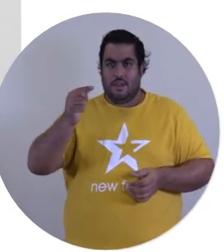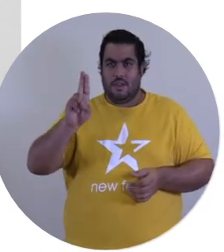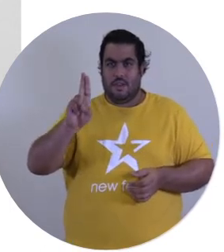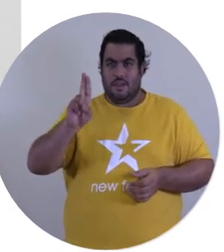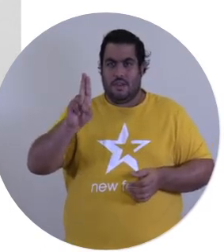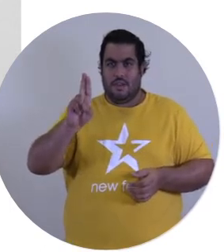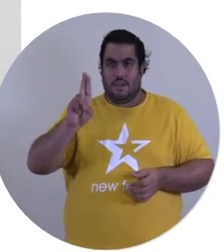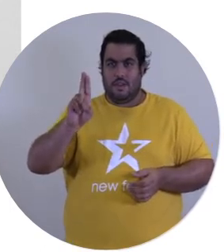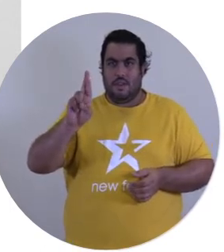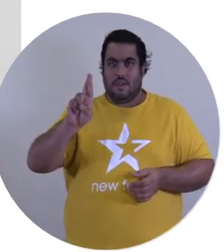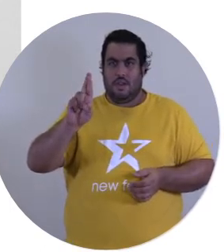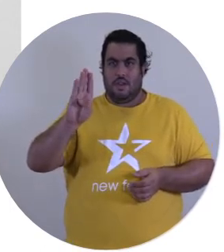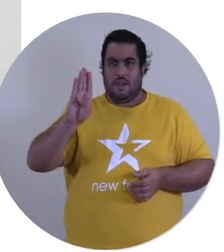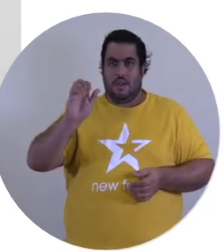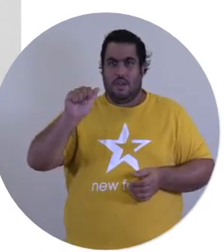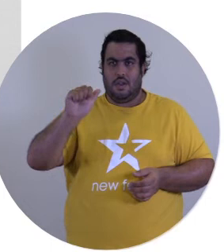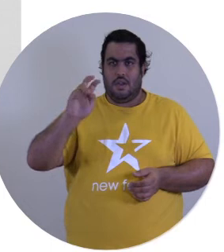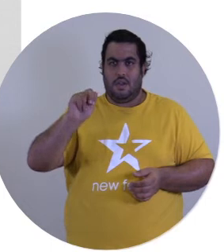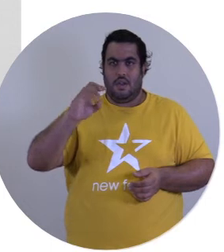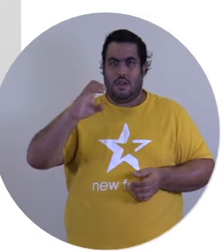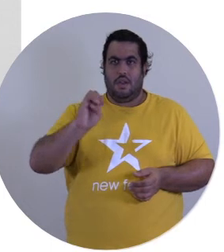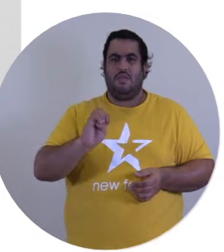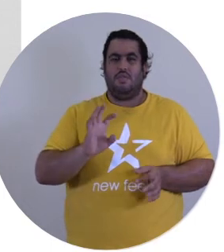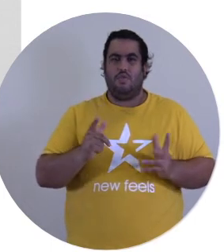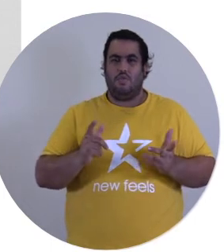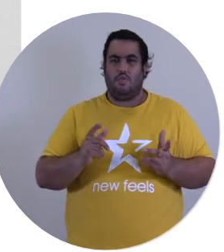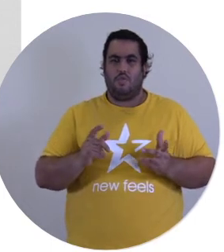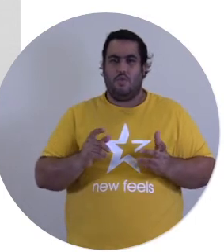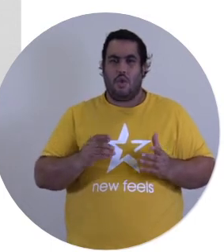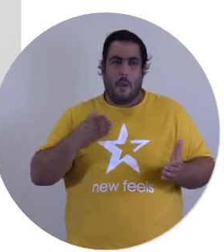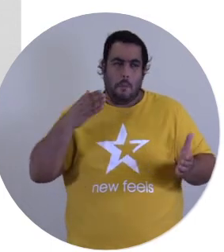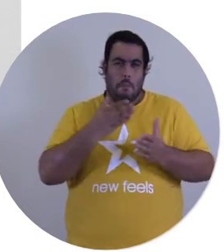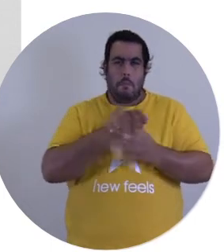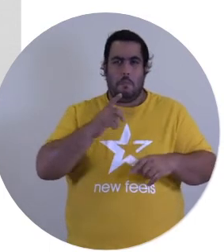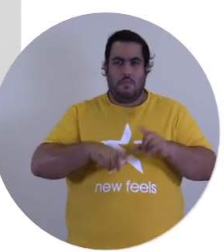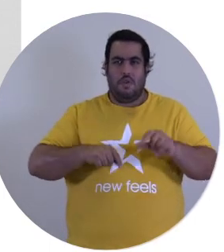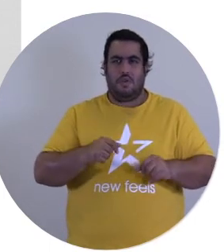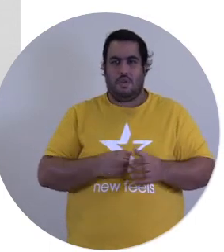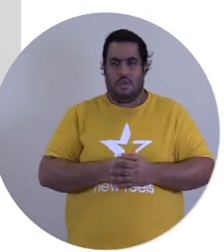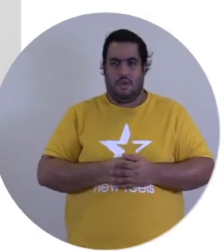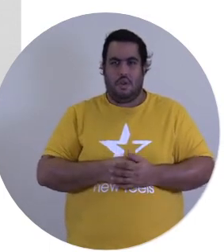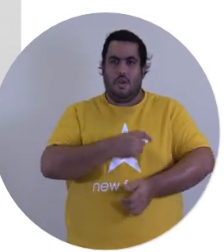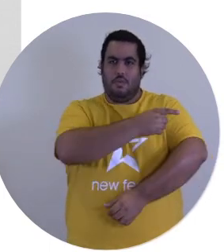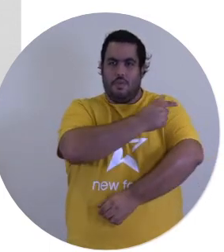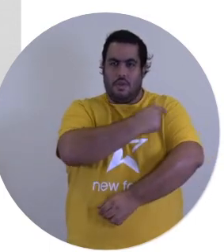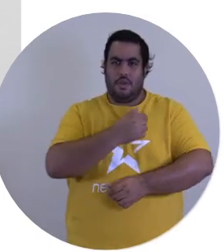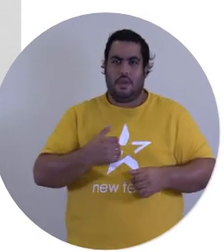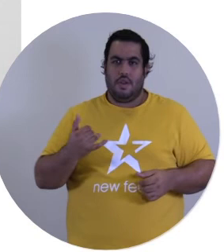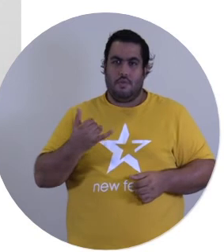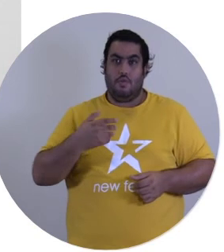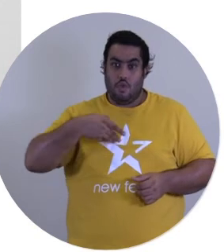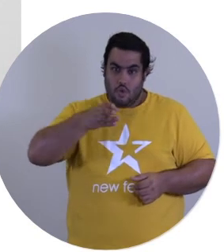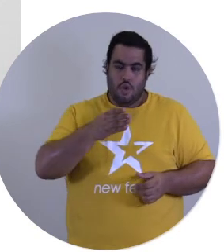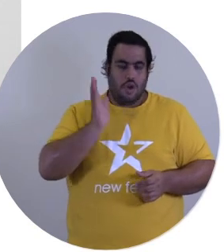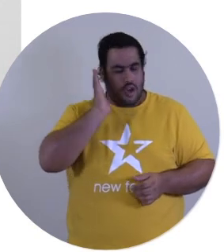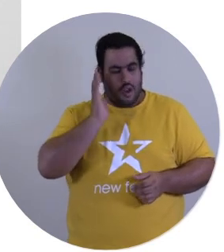example, try going to bed with a happy and tranquil mind. Also, I would want a place that